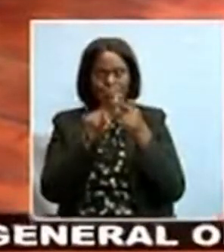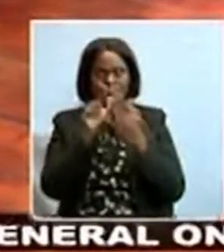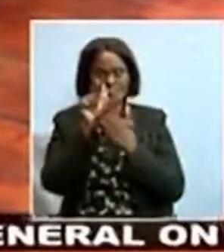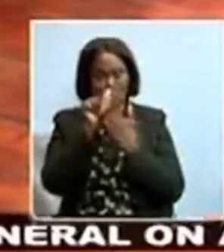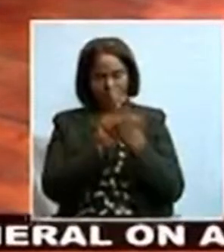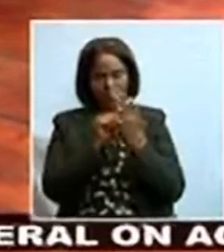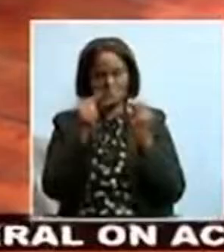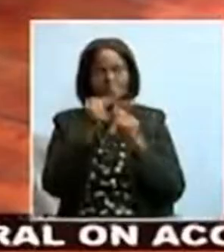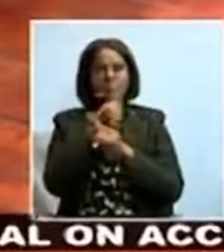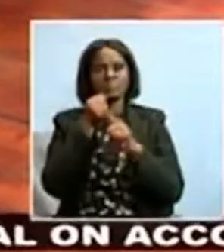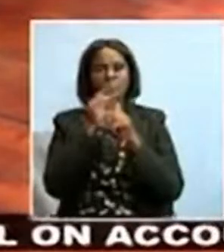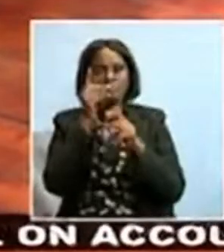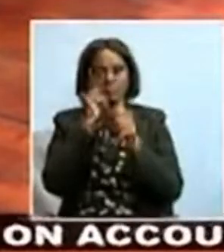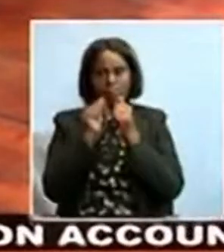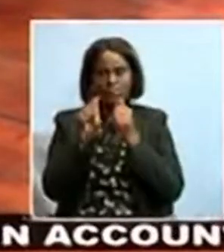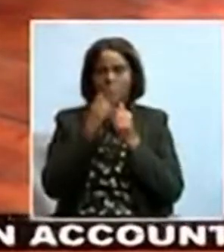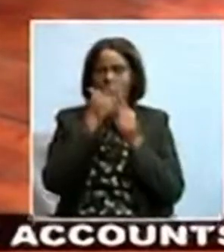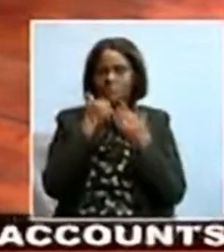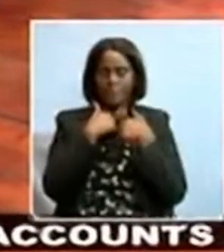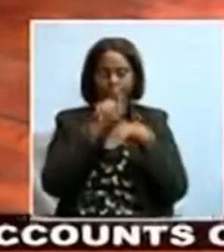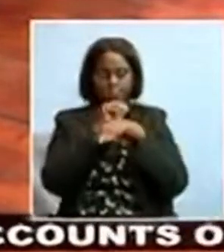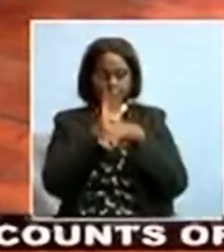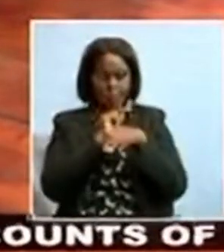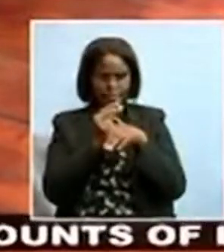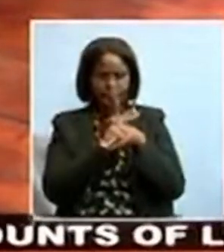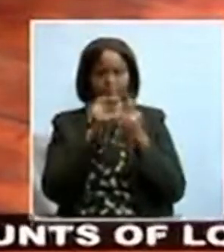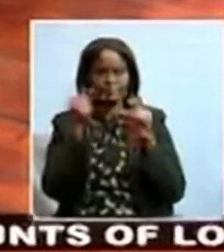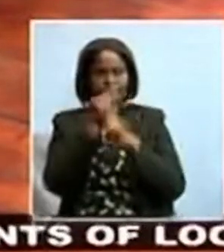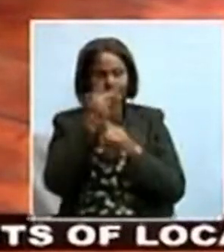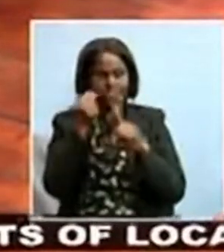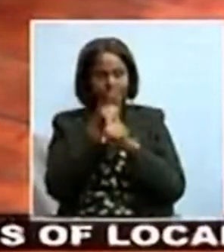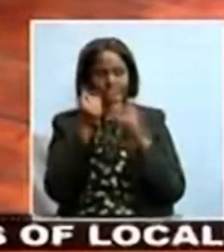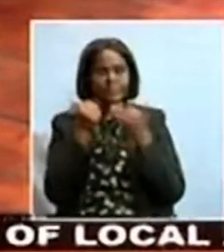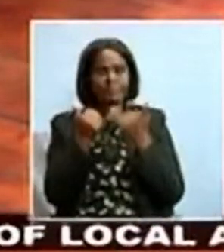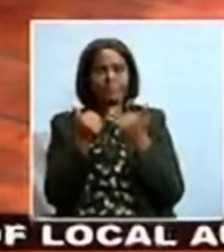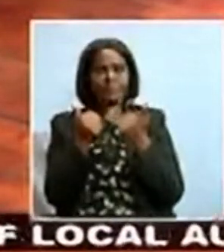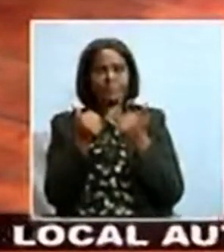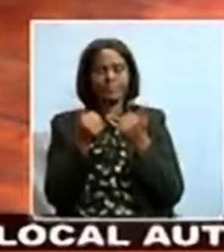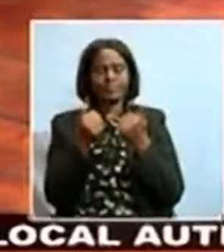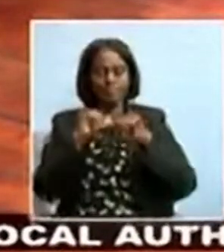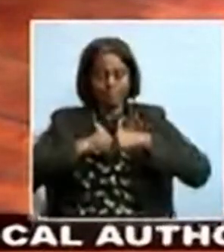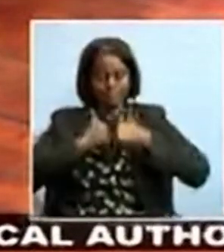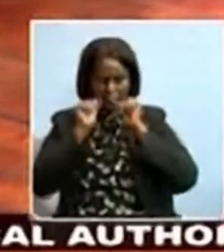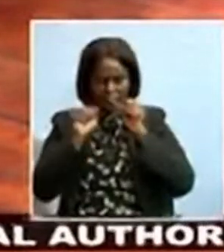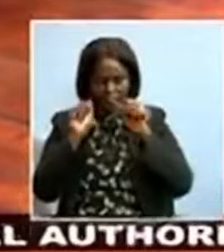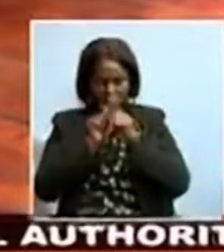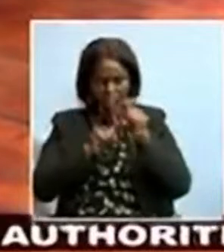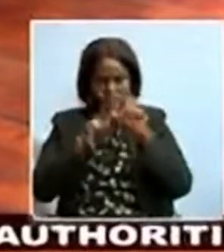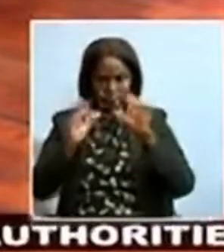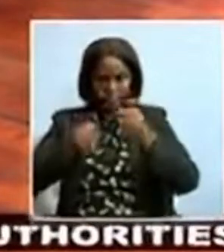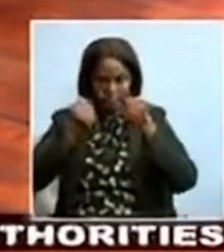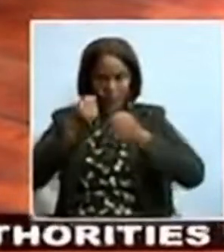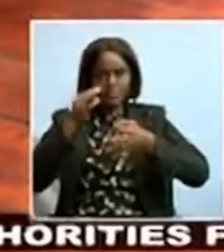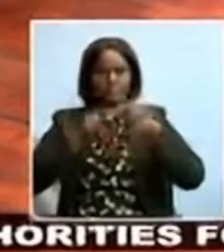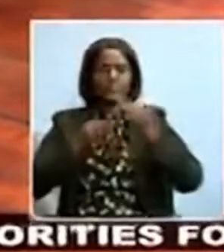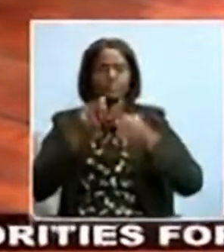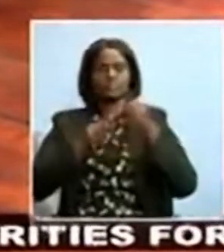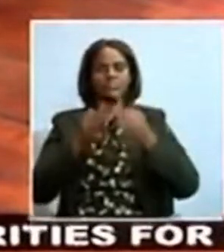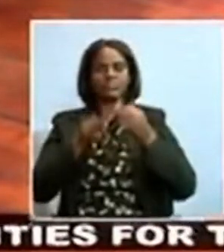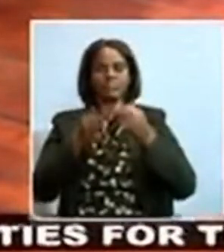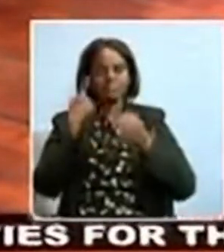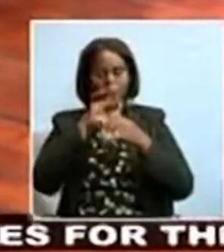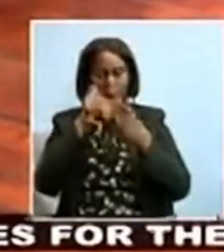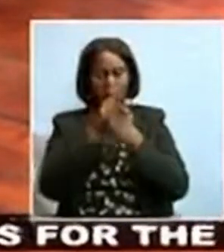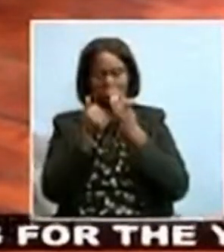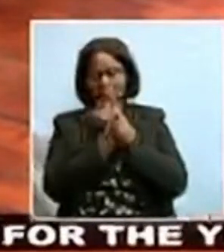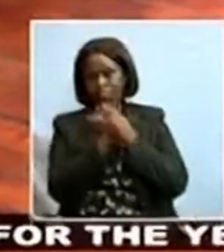advocate, since the Commission has just sent us the legal advocate now, so that we can take them to court for all